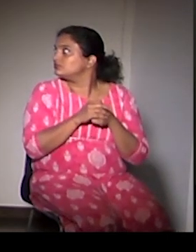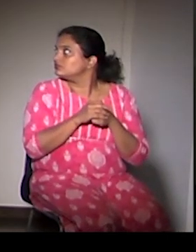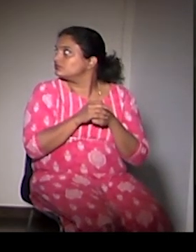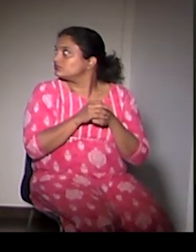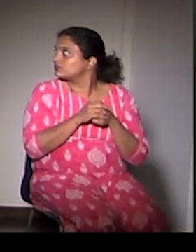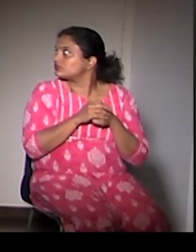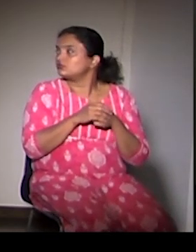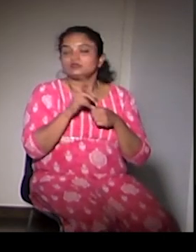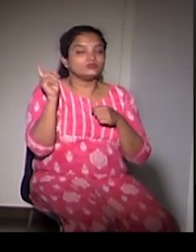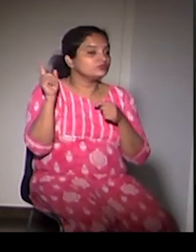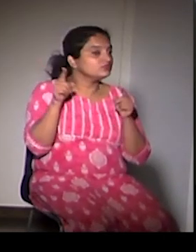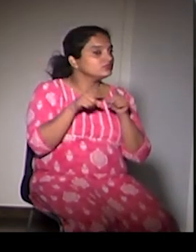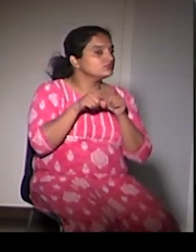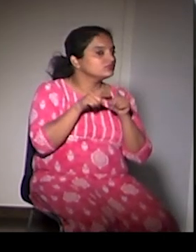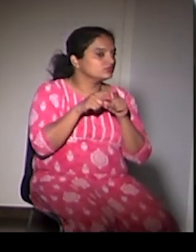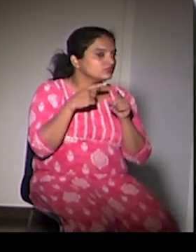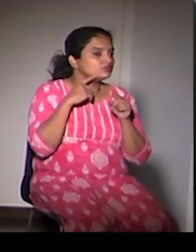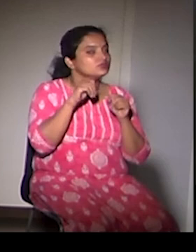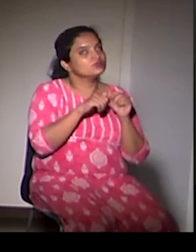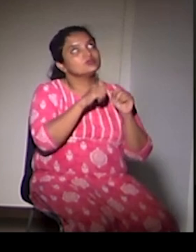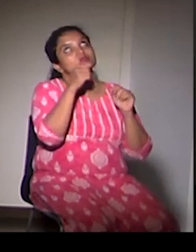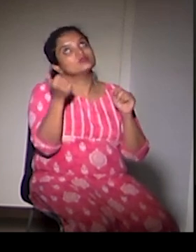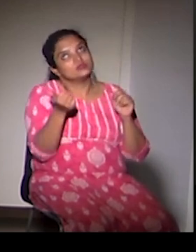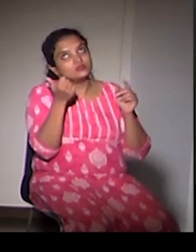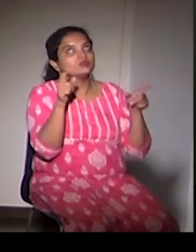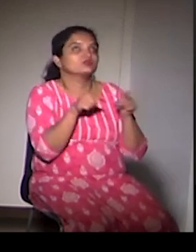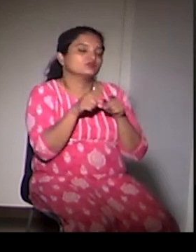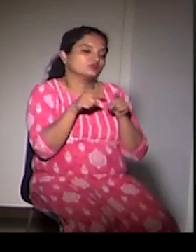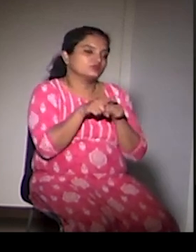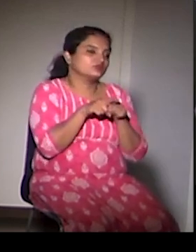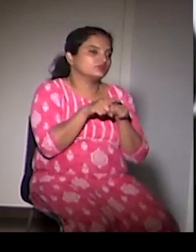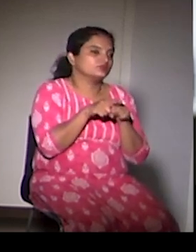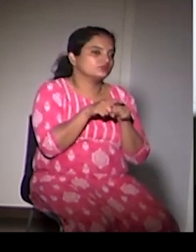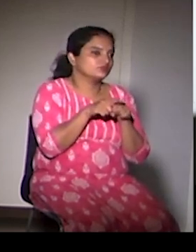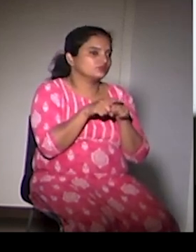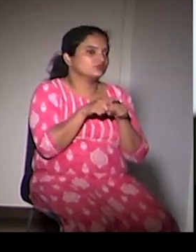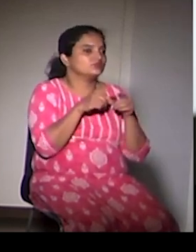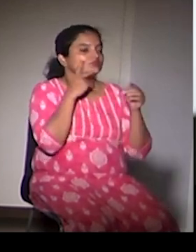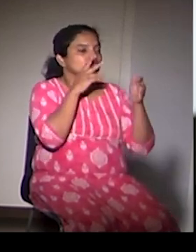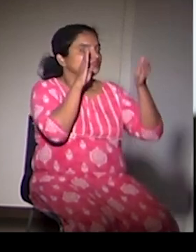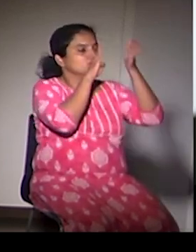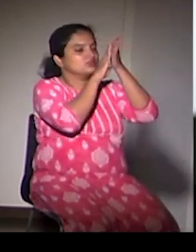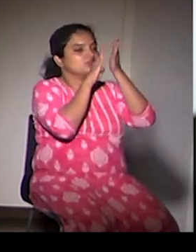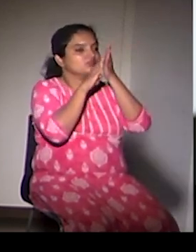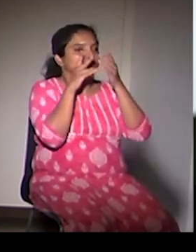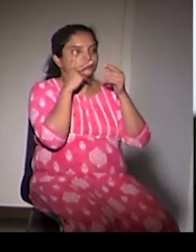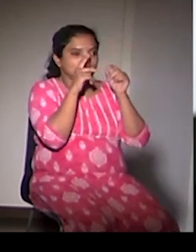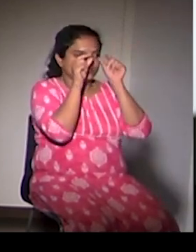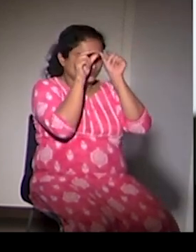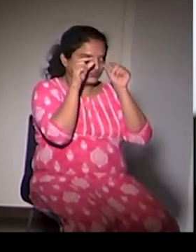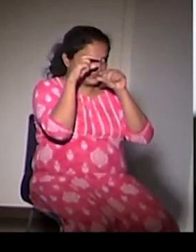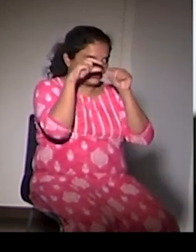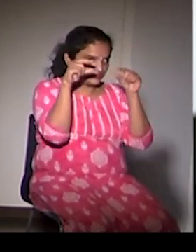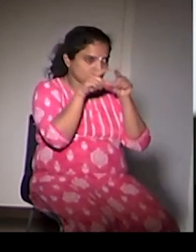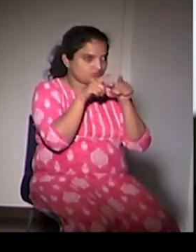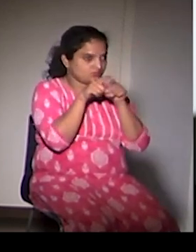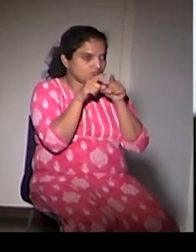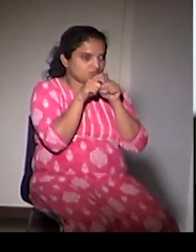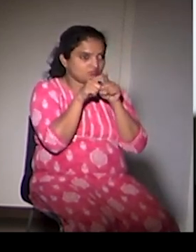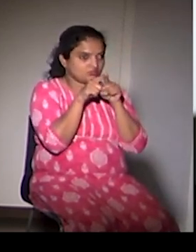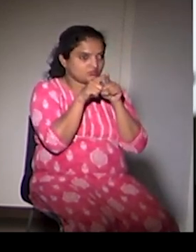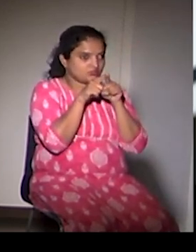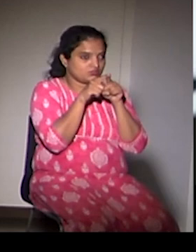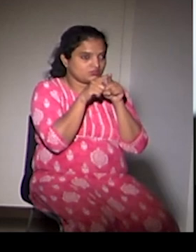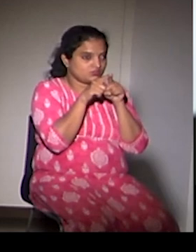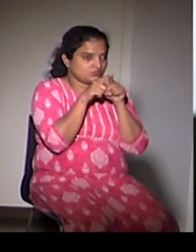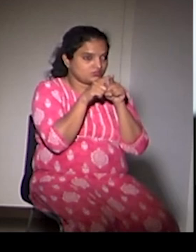The other way of using tiles that have been cut is this sort